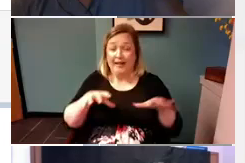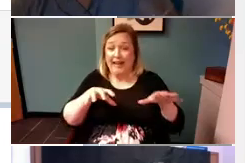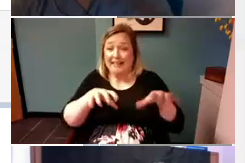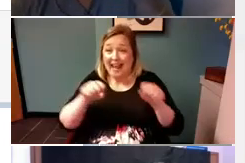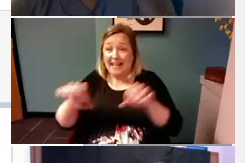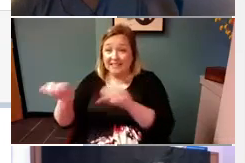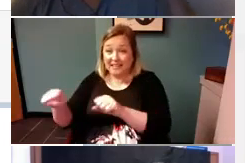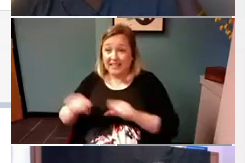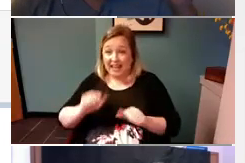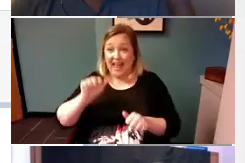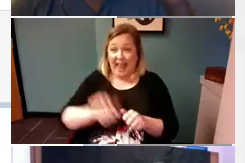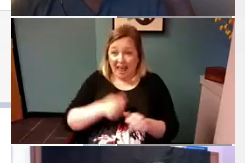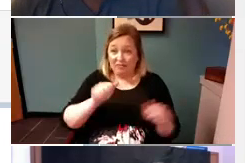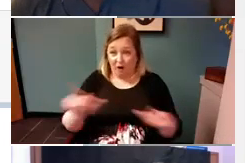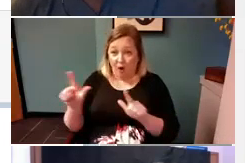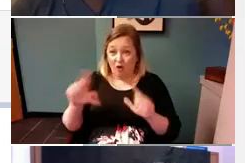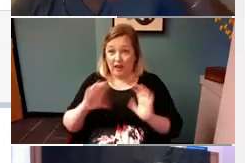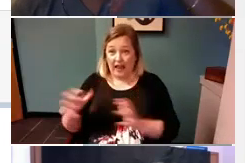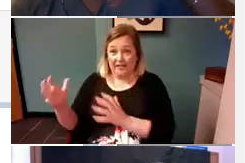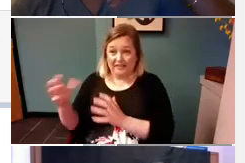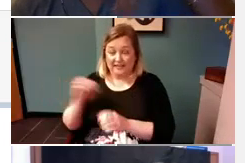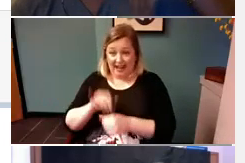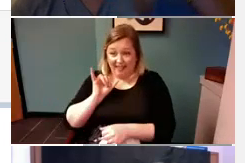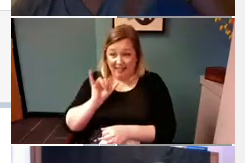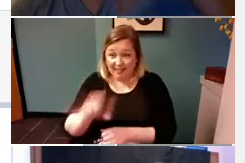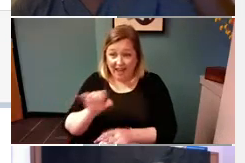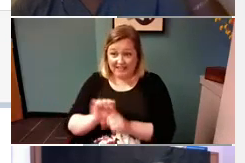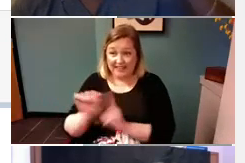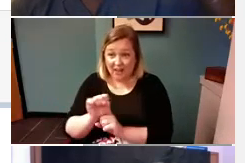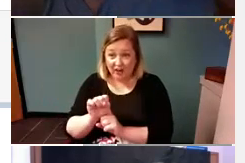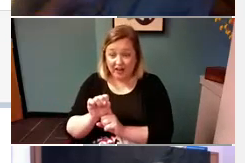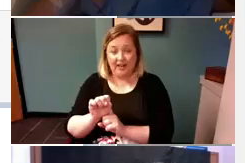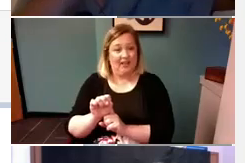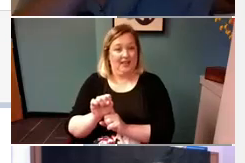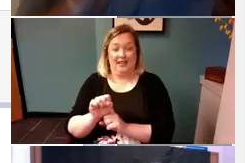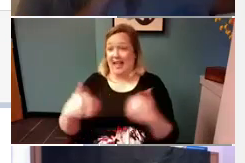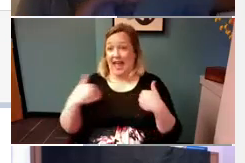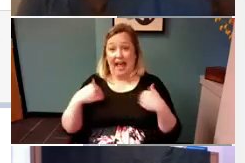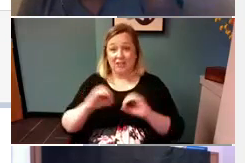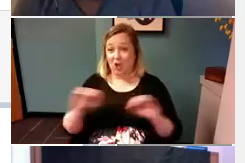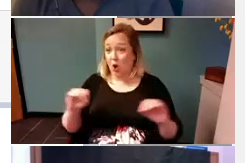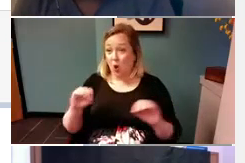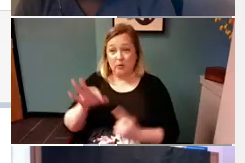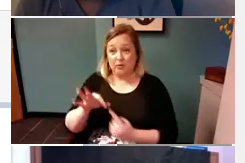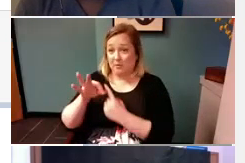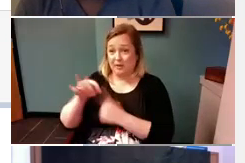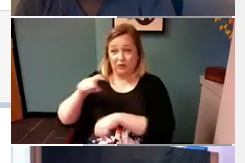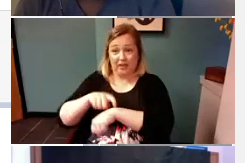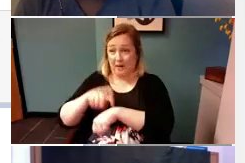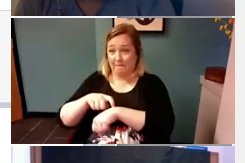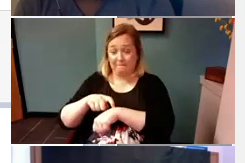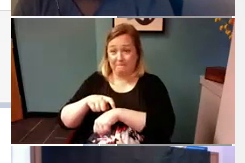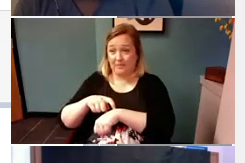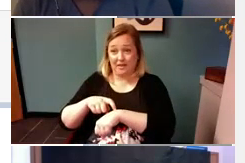we cannot find any particular time slot which applies to everyone unless we have 5 different time slots.